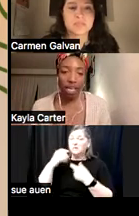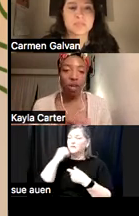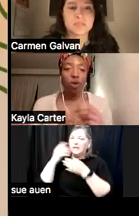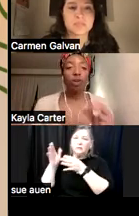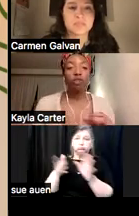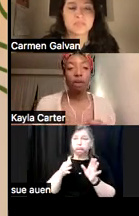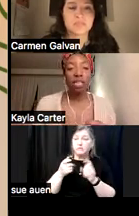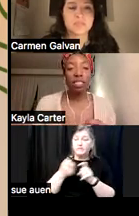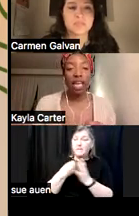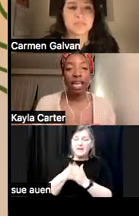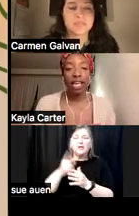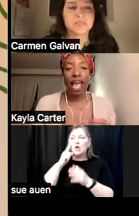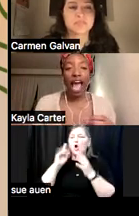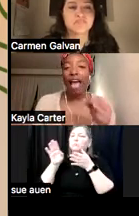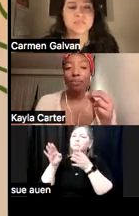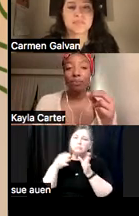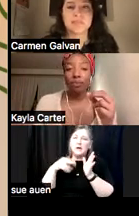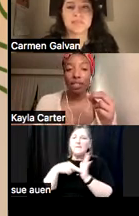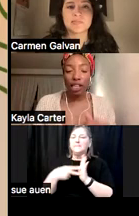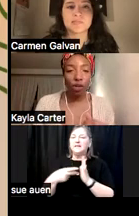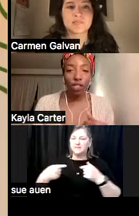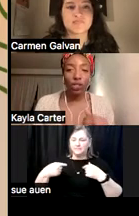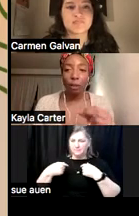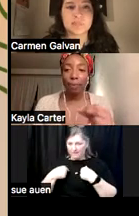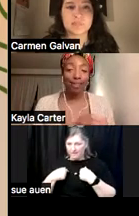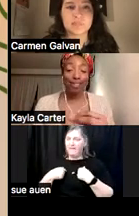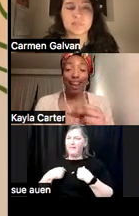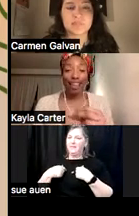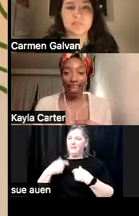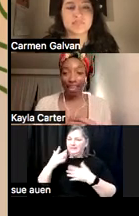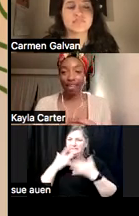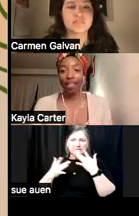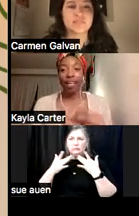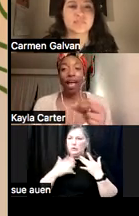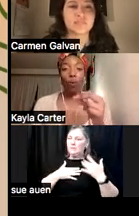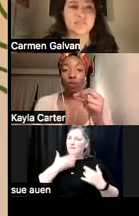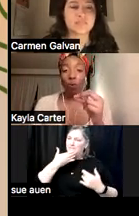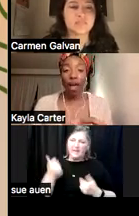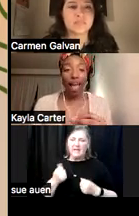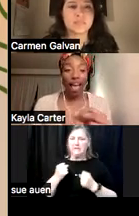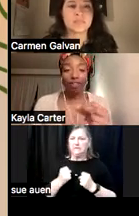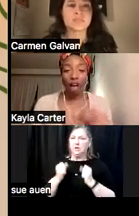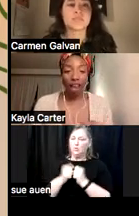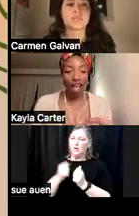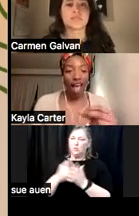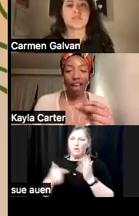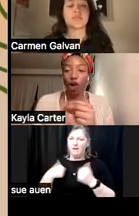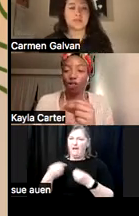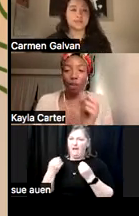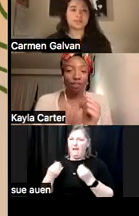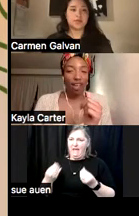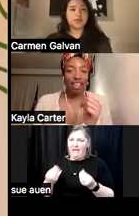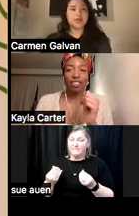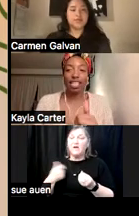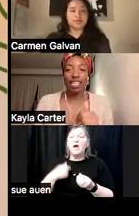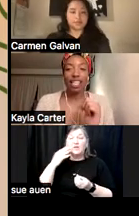money. Reframing is saying, I'm literally doing the best that I can with what I've got. I know